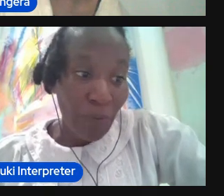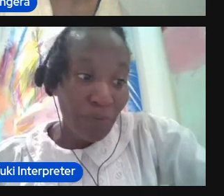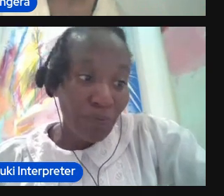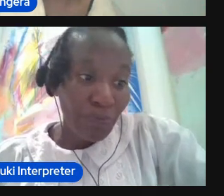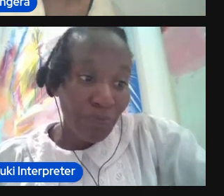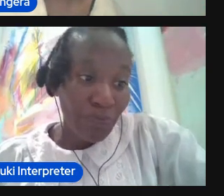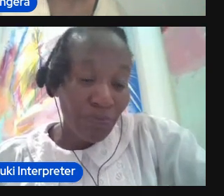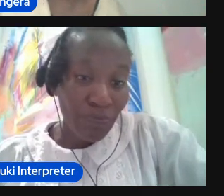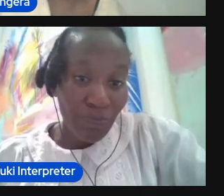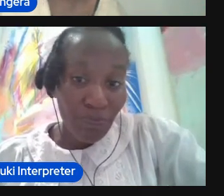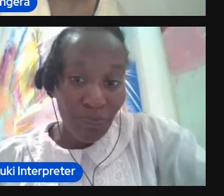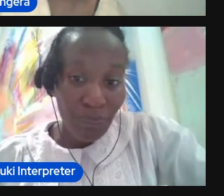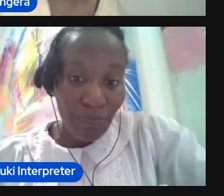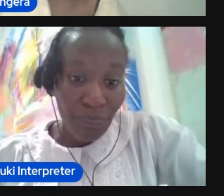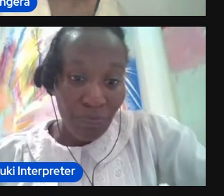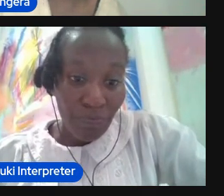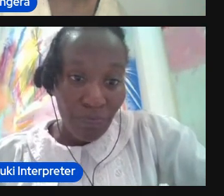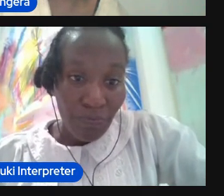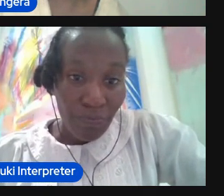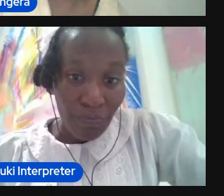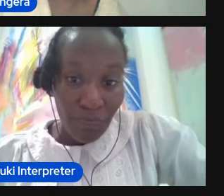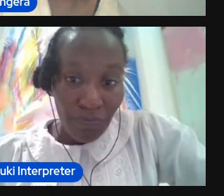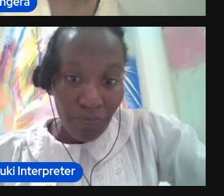Thank you.